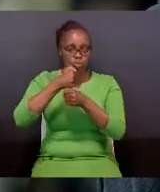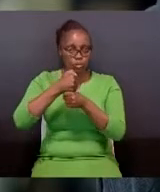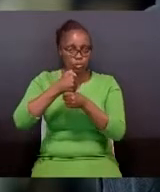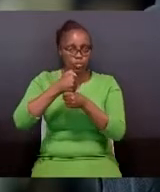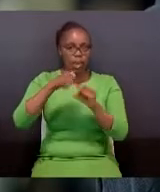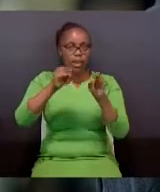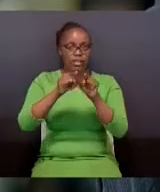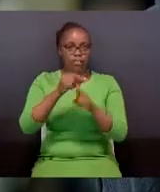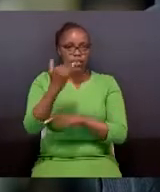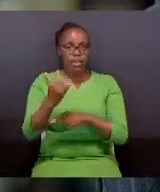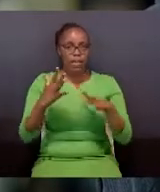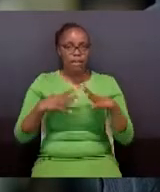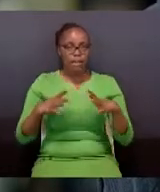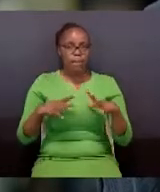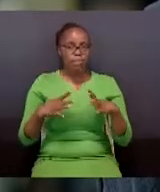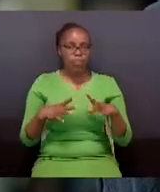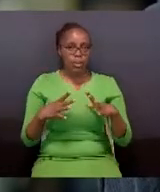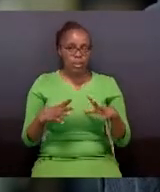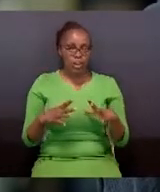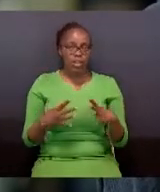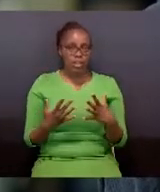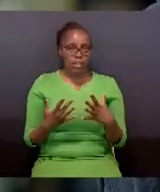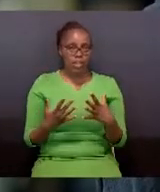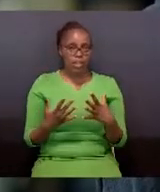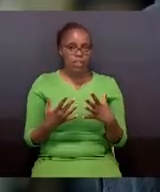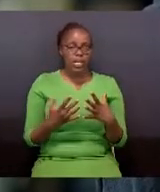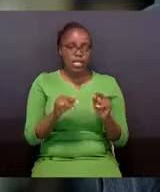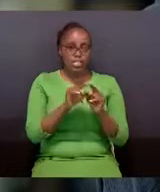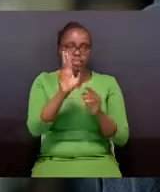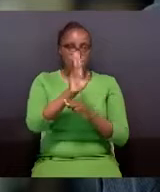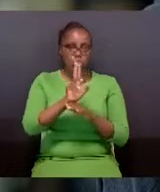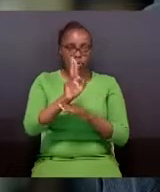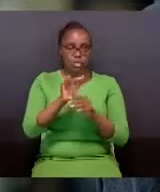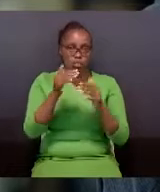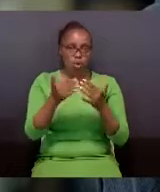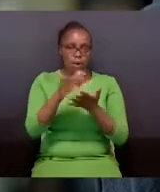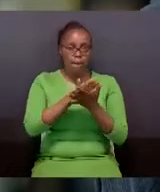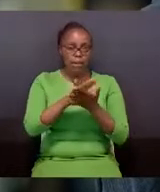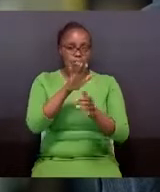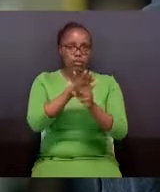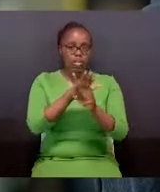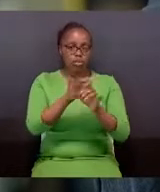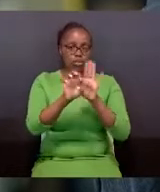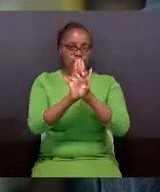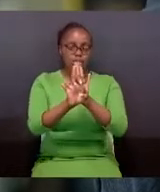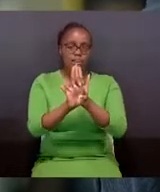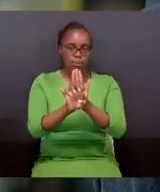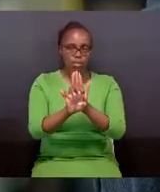the young people, you know, using or based on many examples and